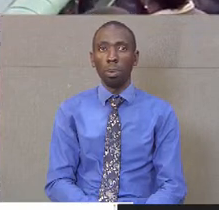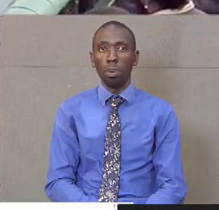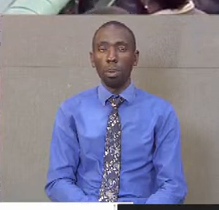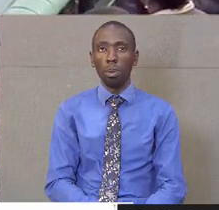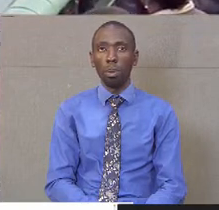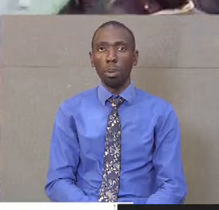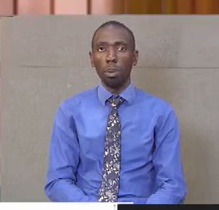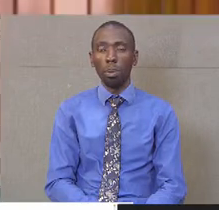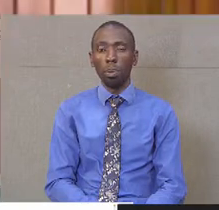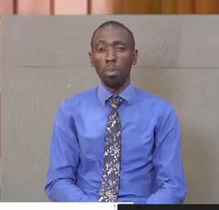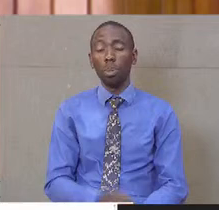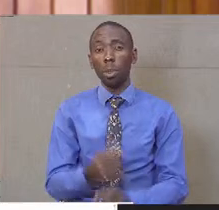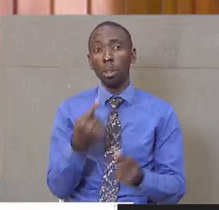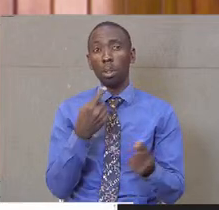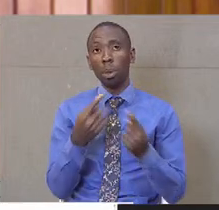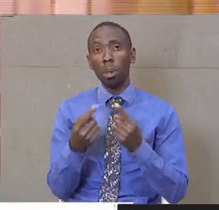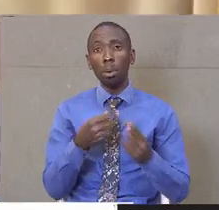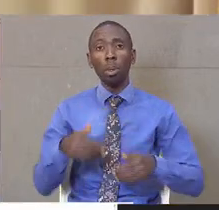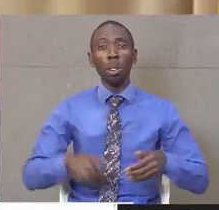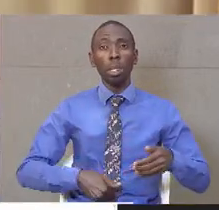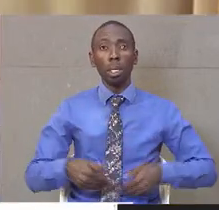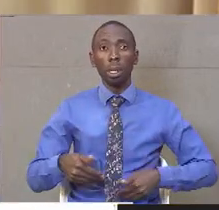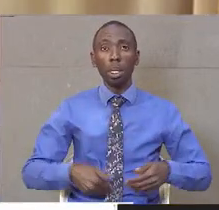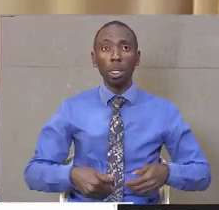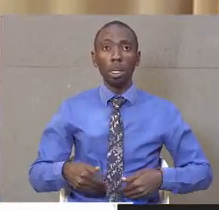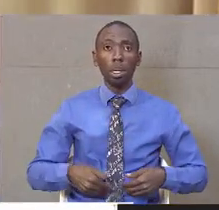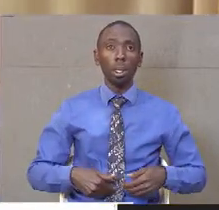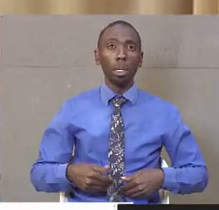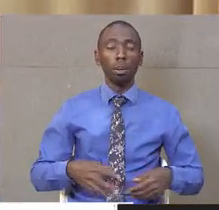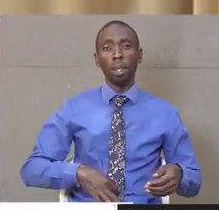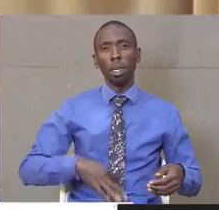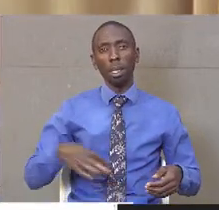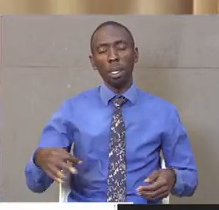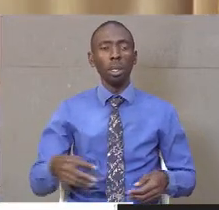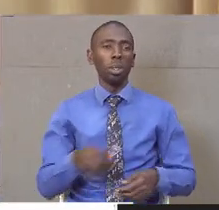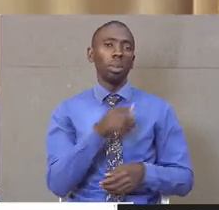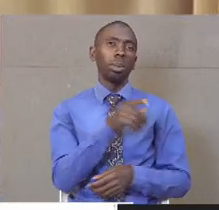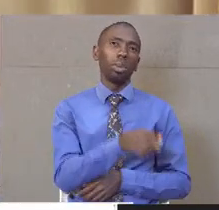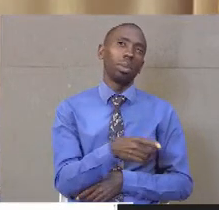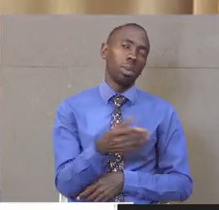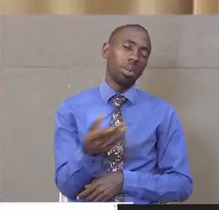We are talking about teenage pregnancies. You're going.